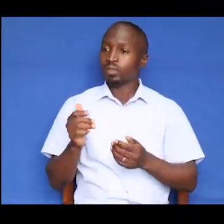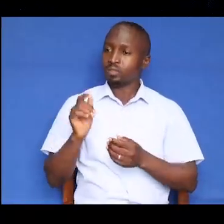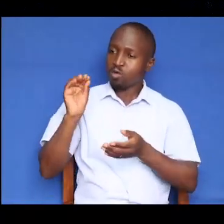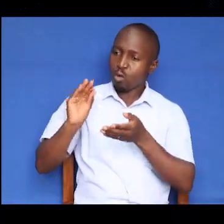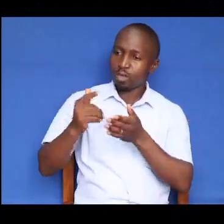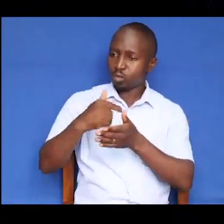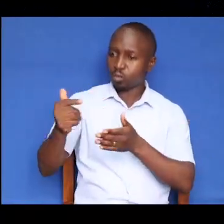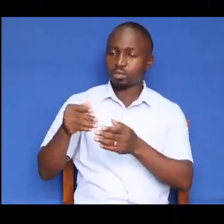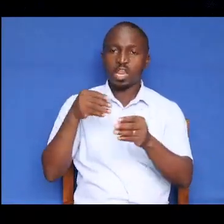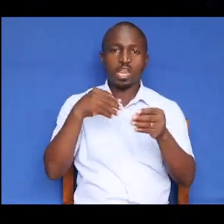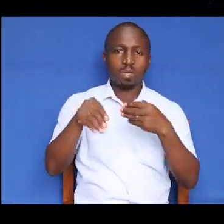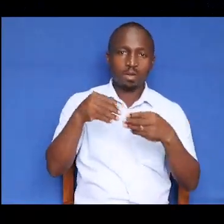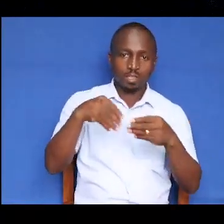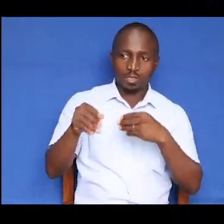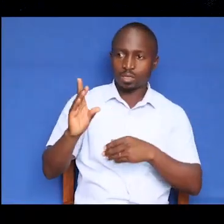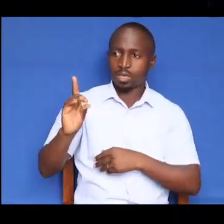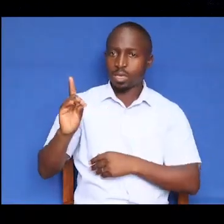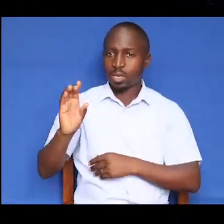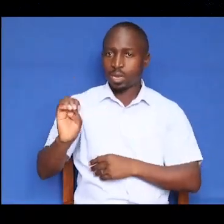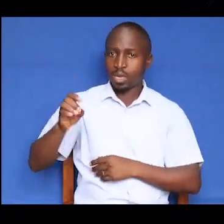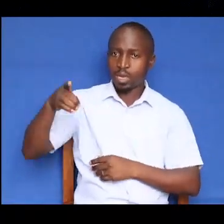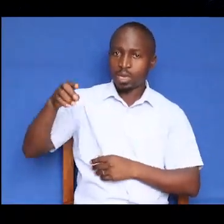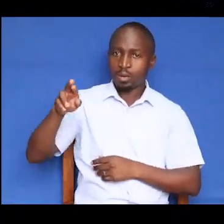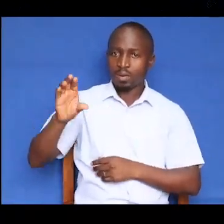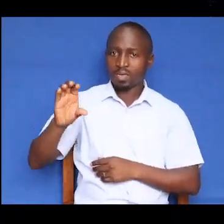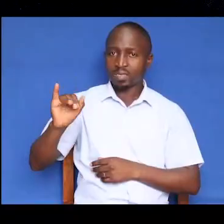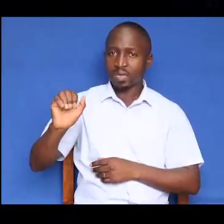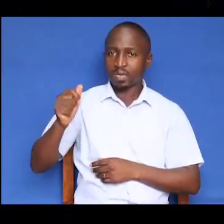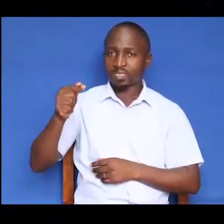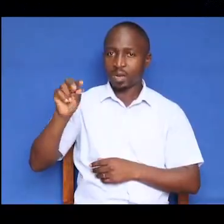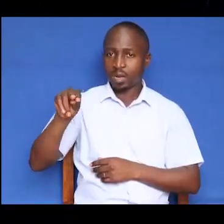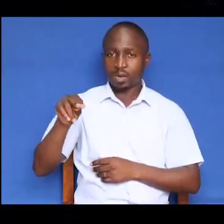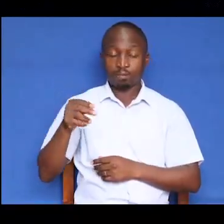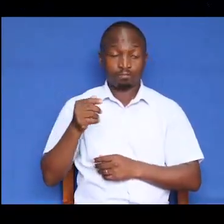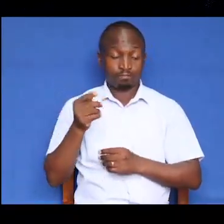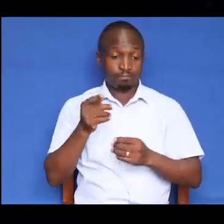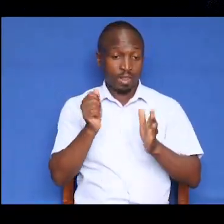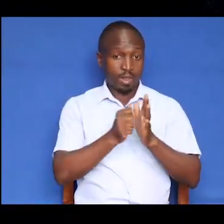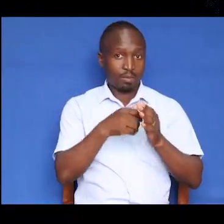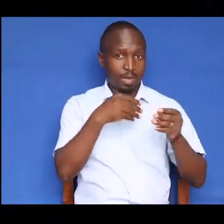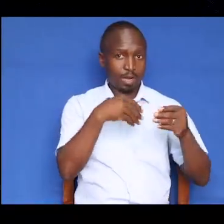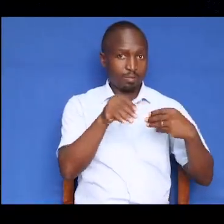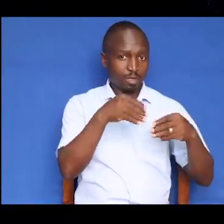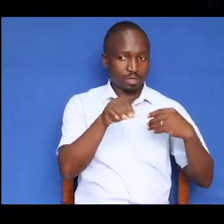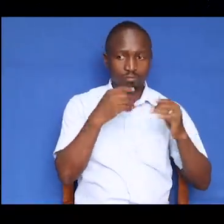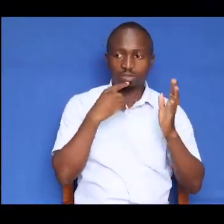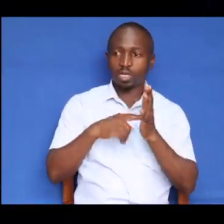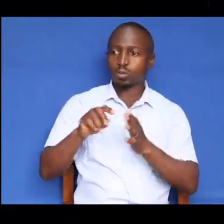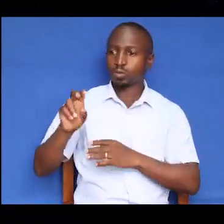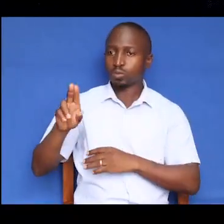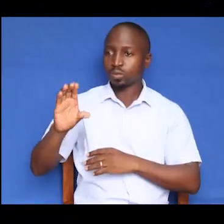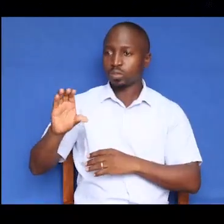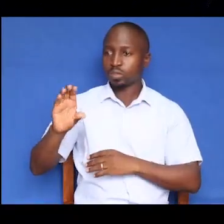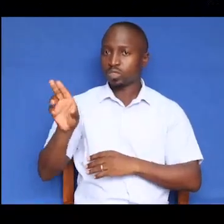only depreciation, we will take depreciation as the capital consumption allowance. So we